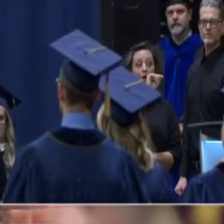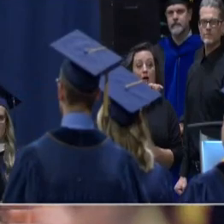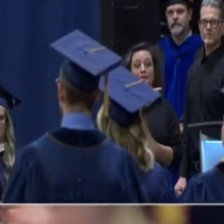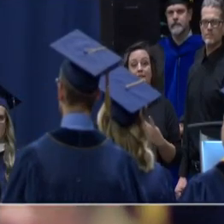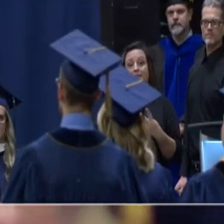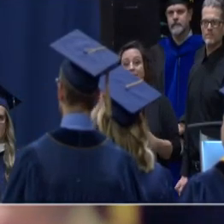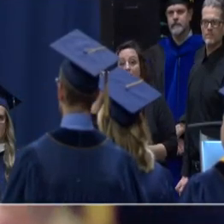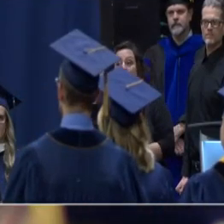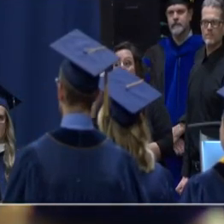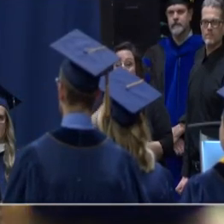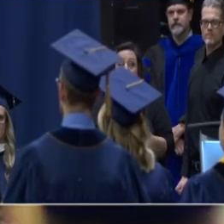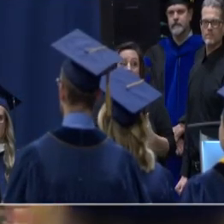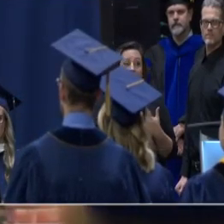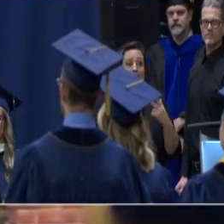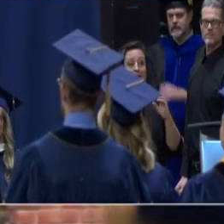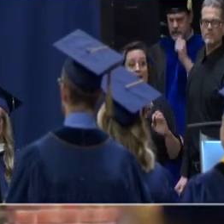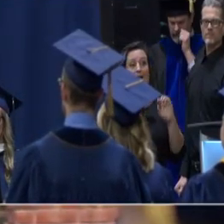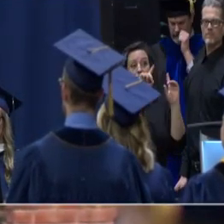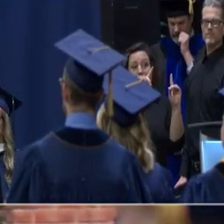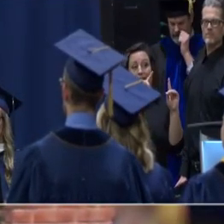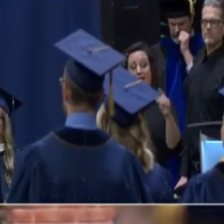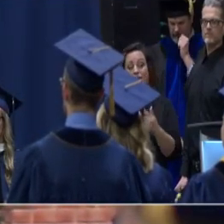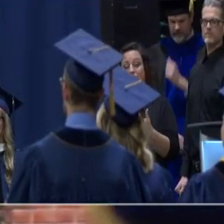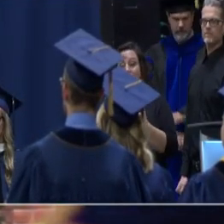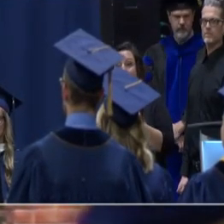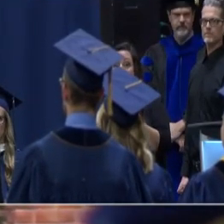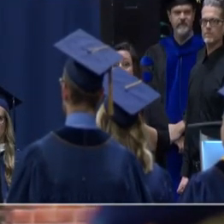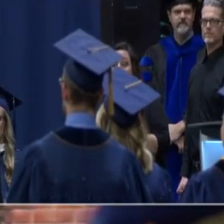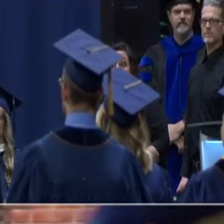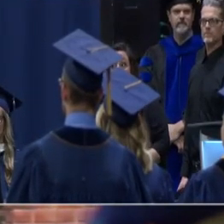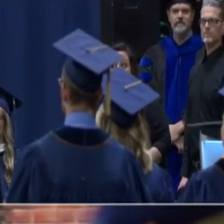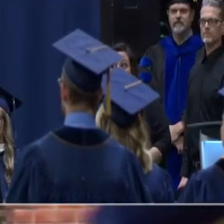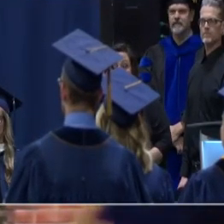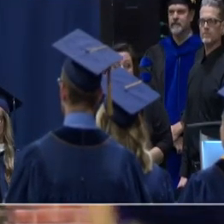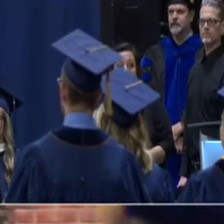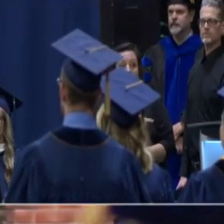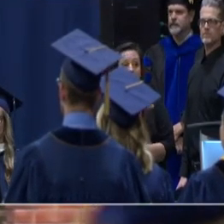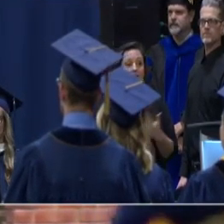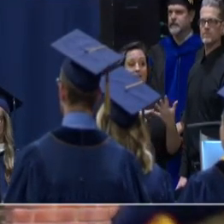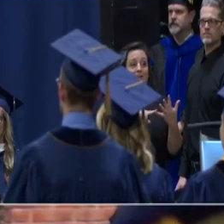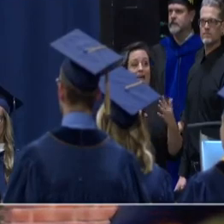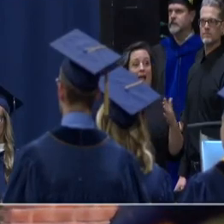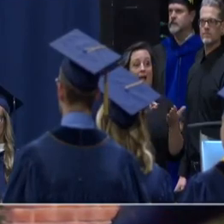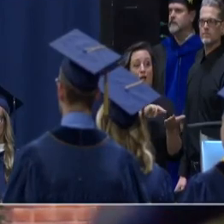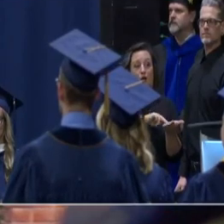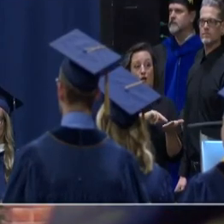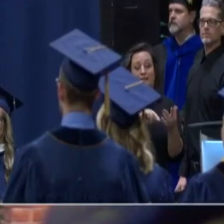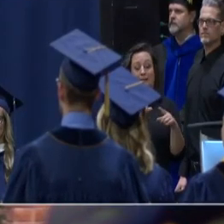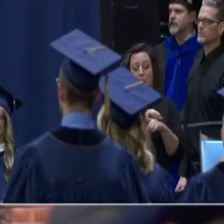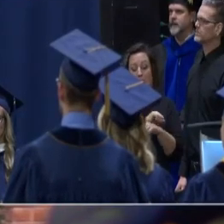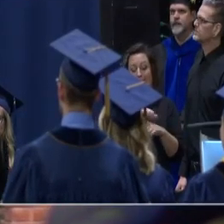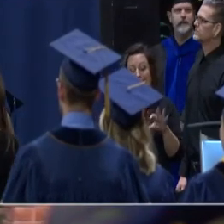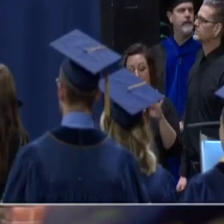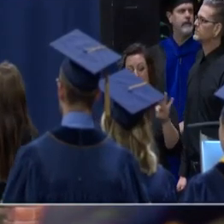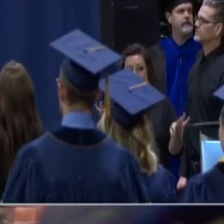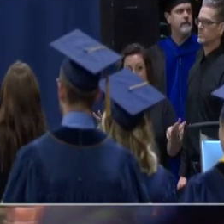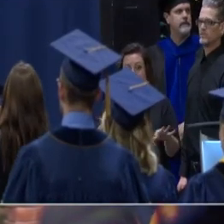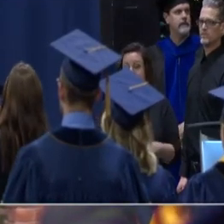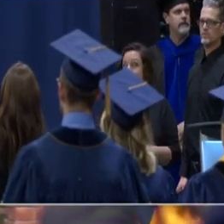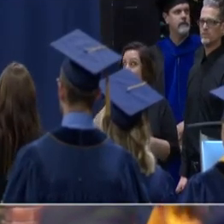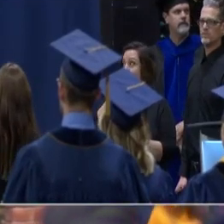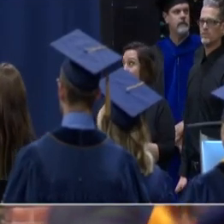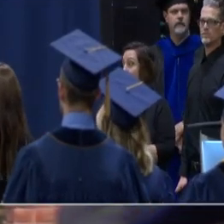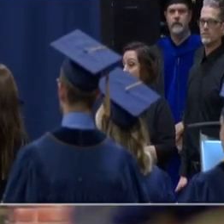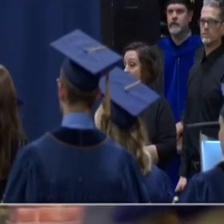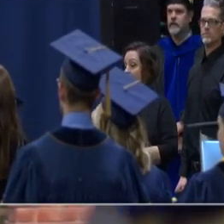of Education, Doctor of Philosophy, and Doctor of Nursing Practice degrees. The faculty recommends them